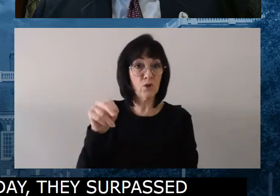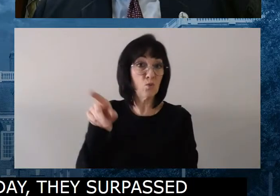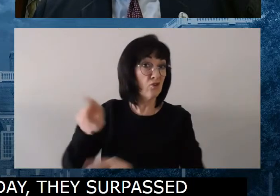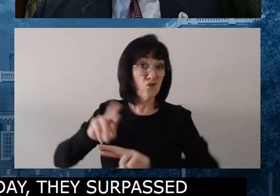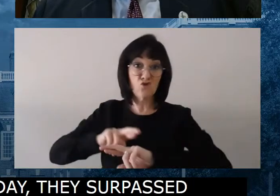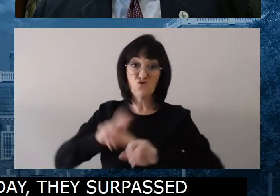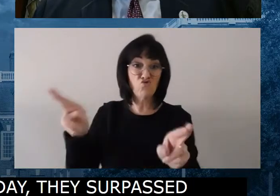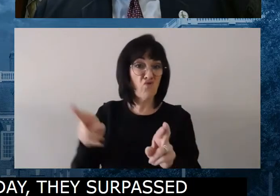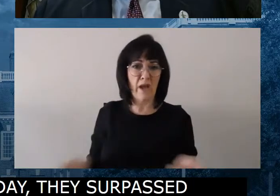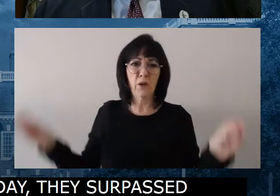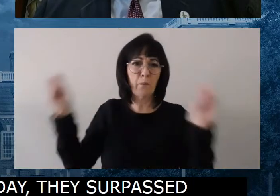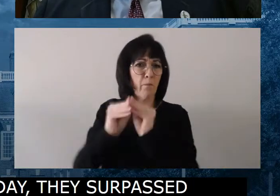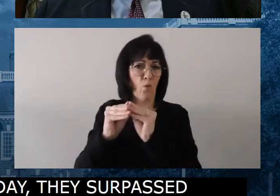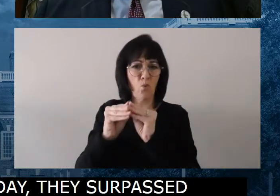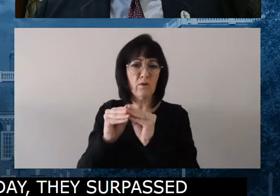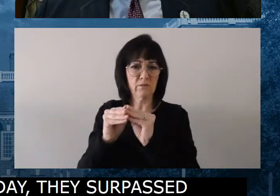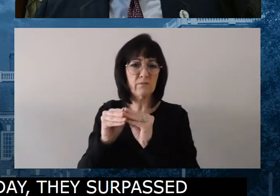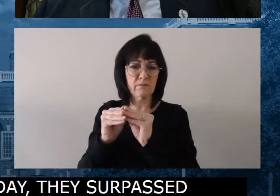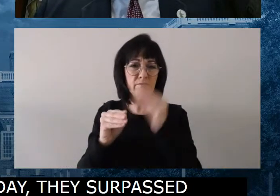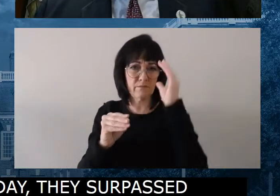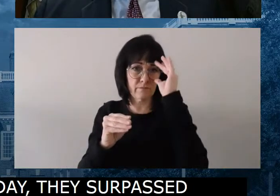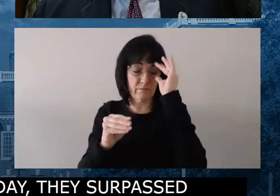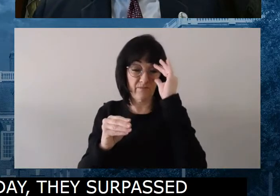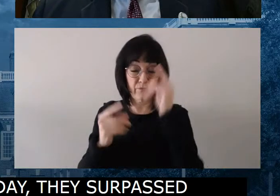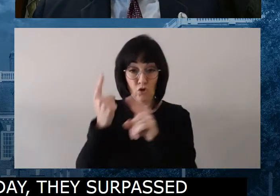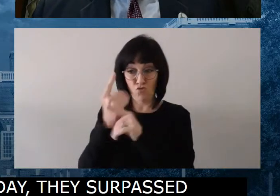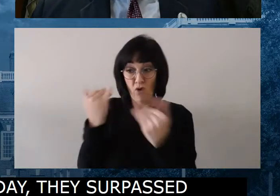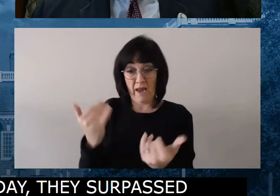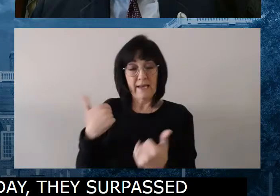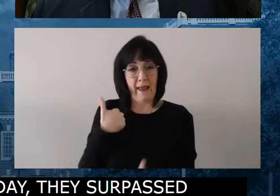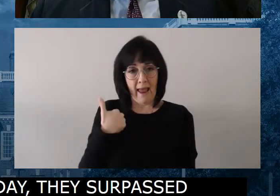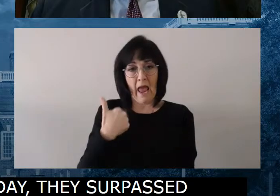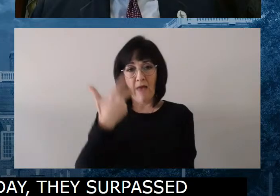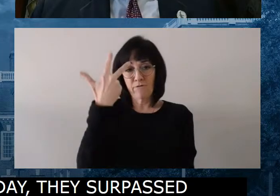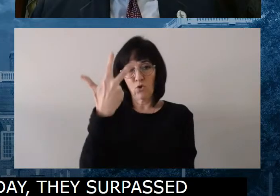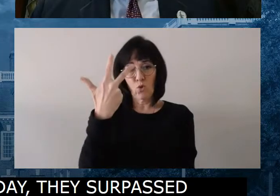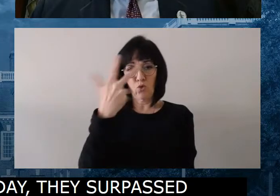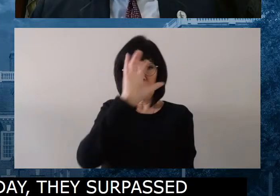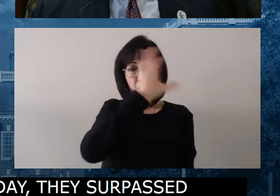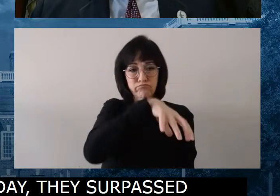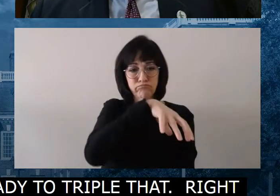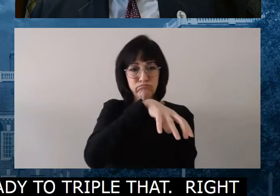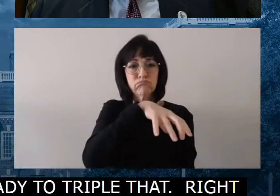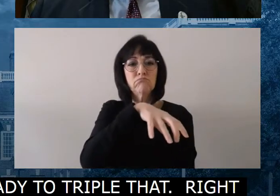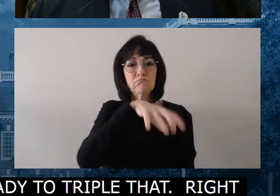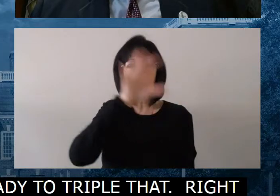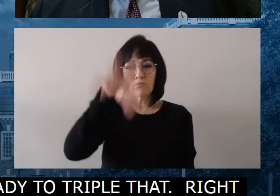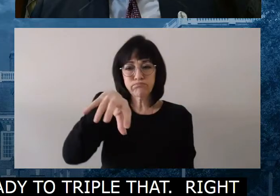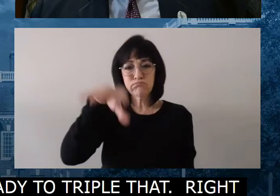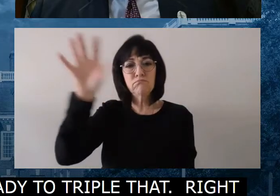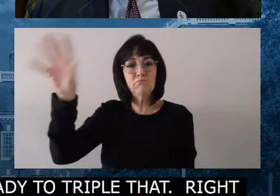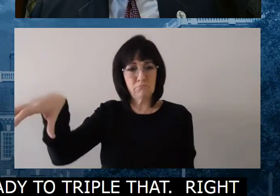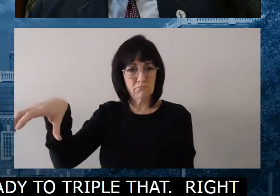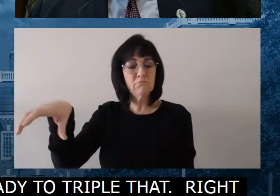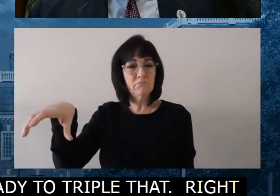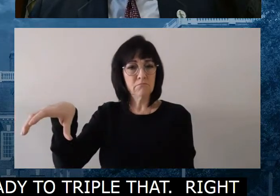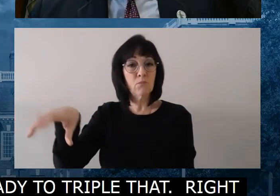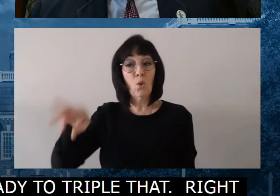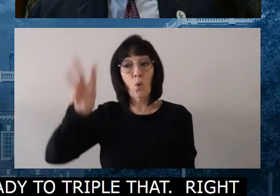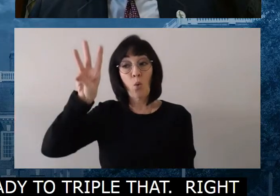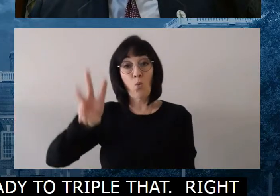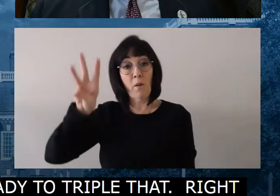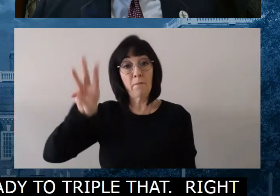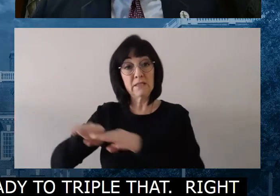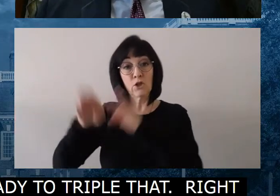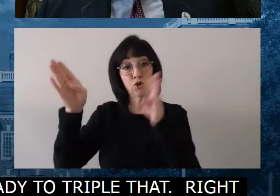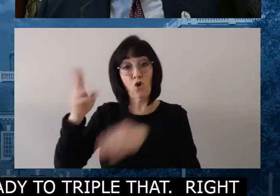turned on. So right now we have 3 static sites, 1 in each county. We have Wilmington open for 2 days. This